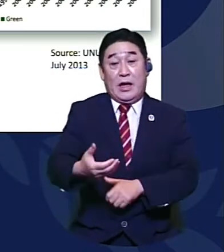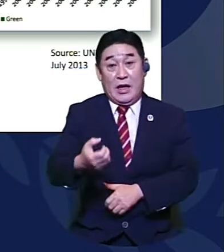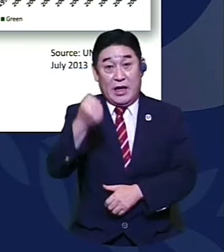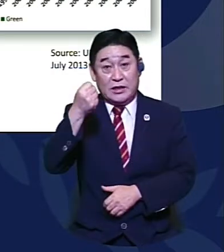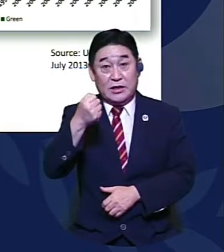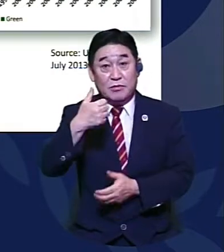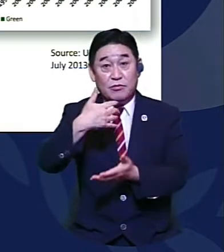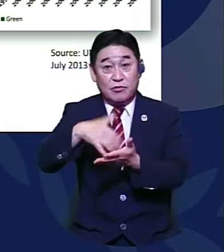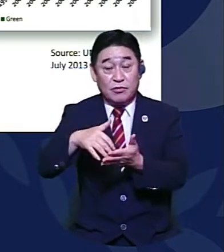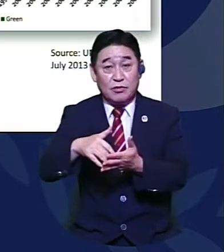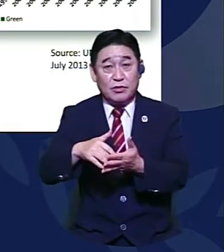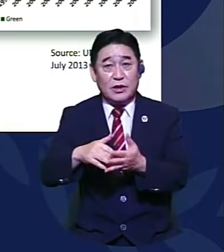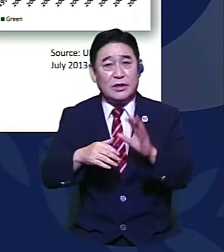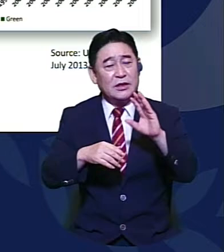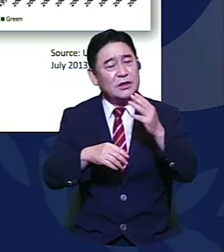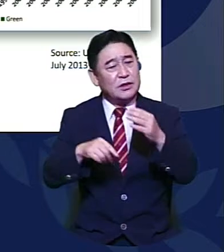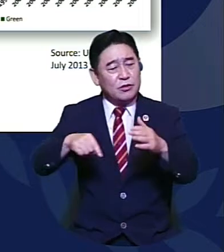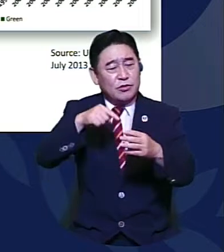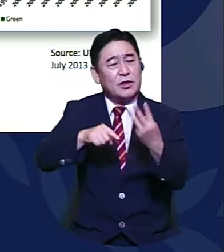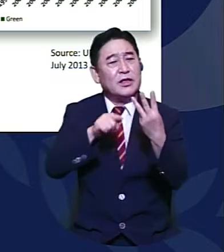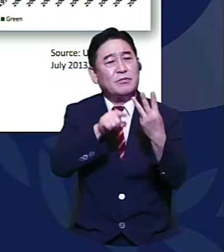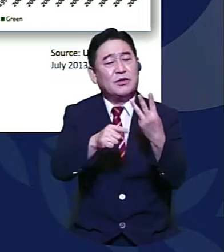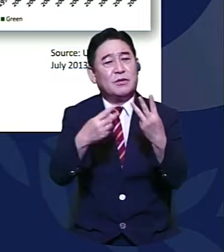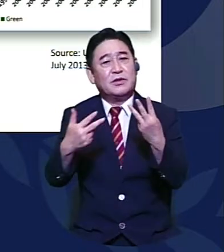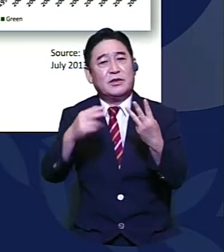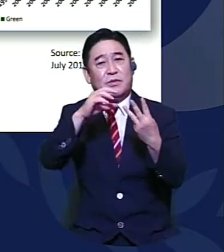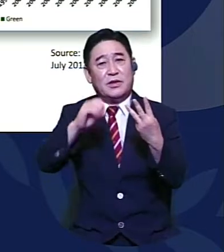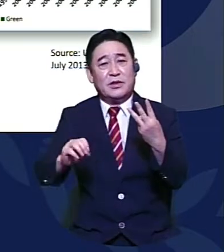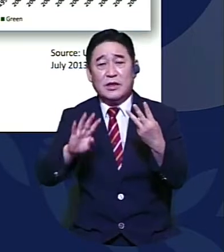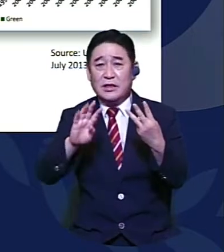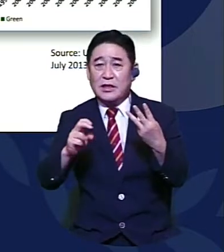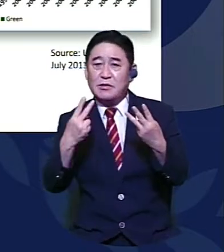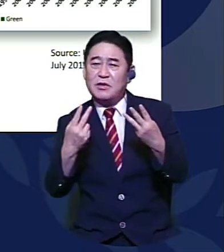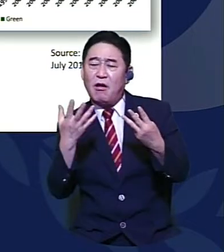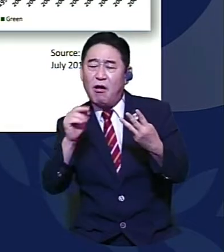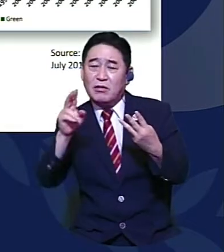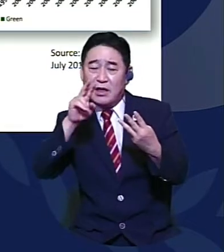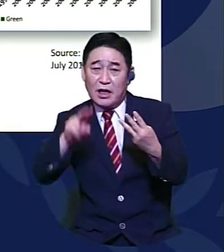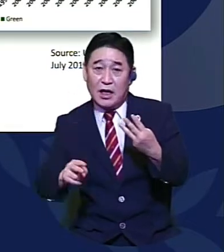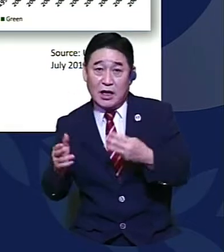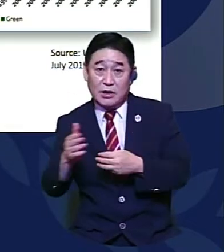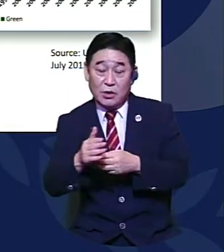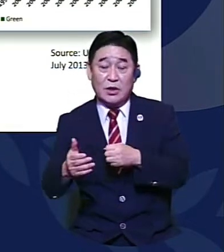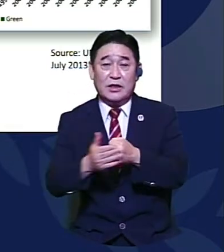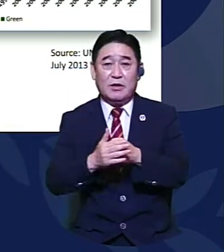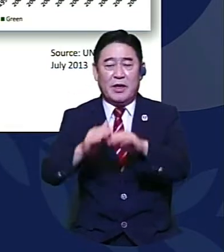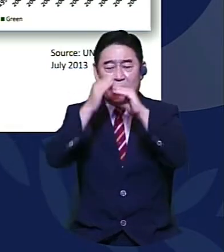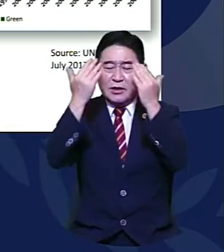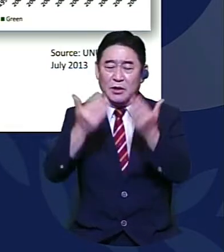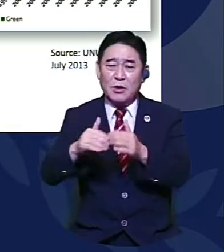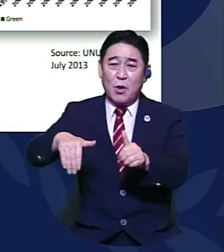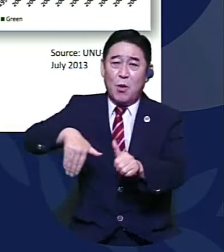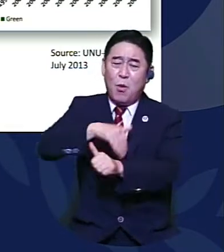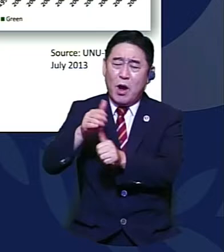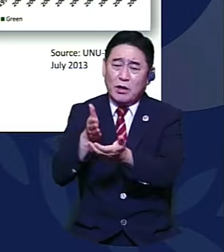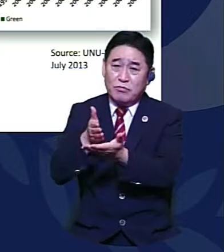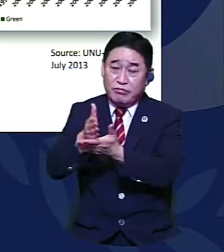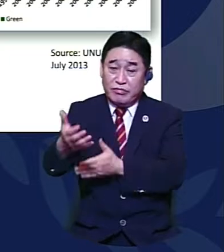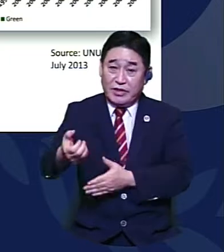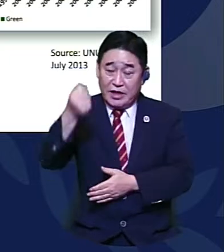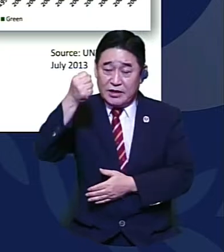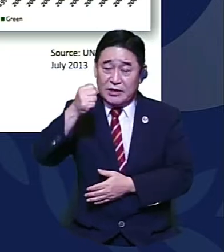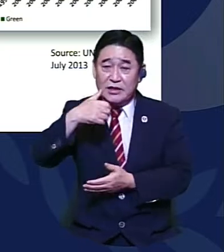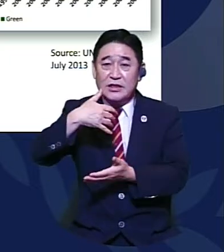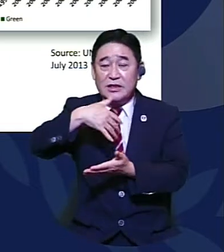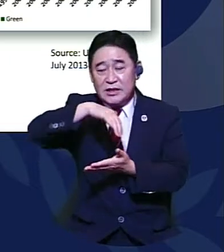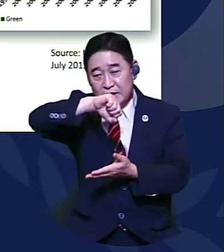significant co-objective. So altogether, that is about 31%. And then aid supporting climate,